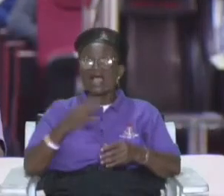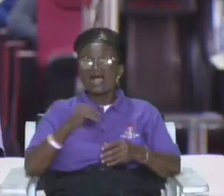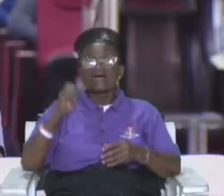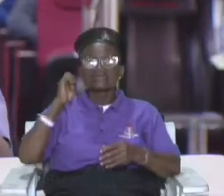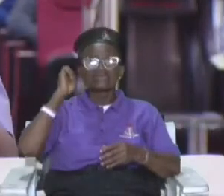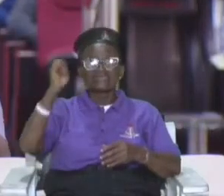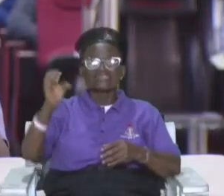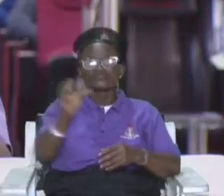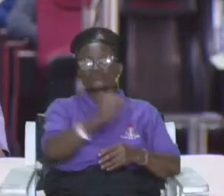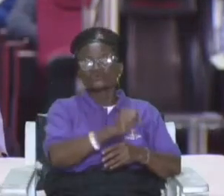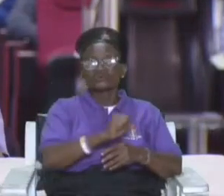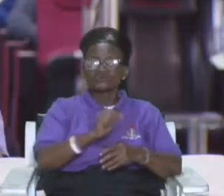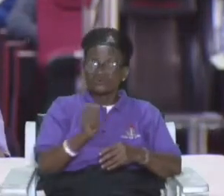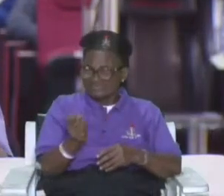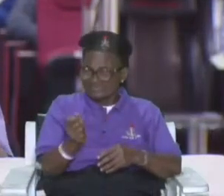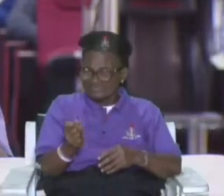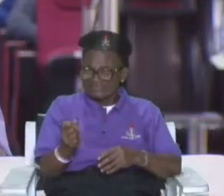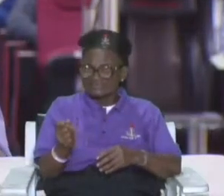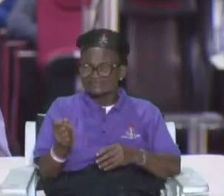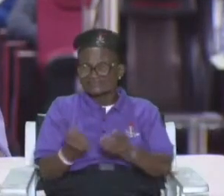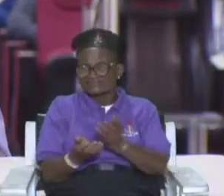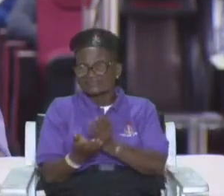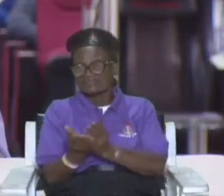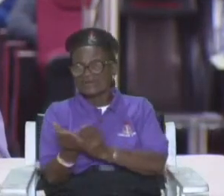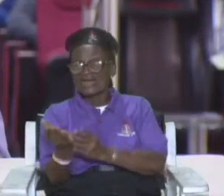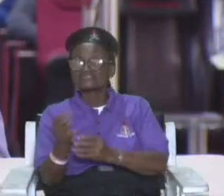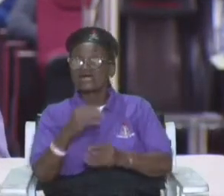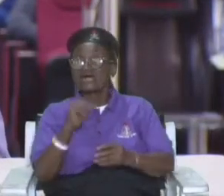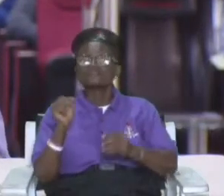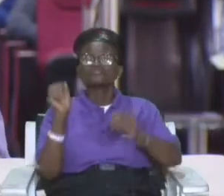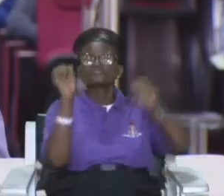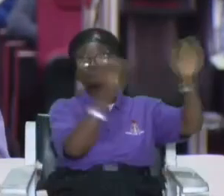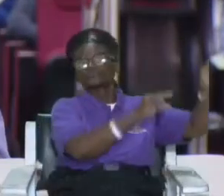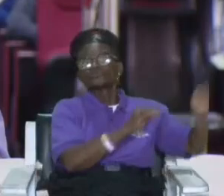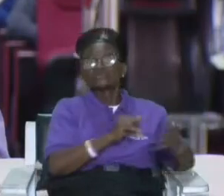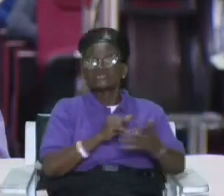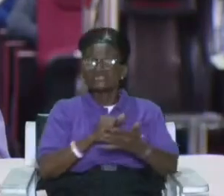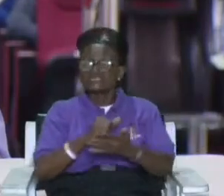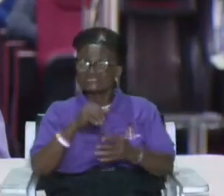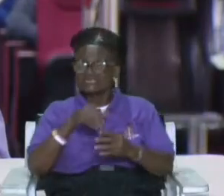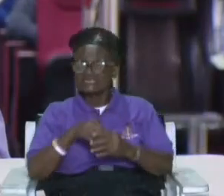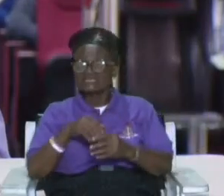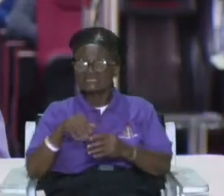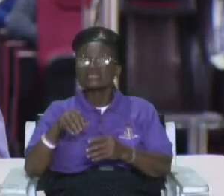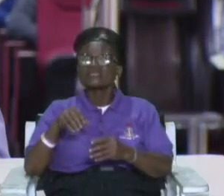bit of the branch, threw it into the water, and the water became sweet.